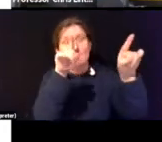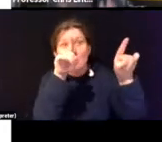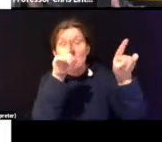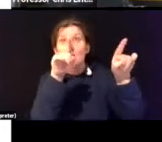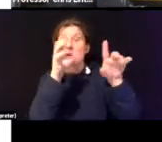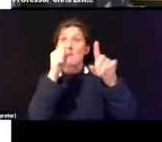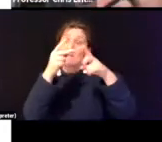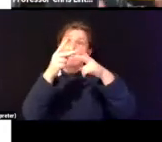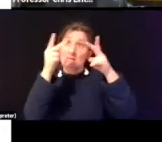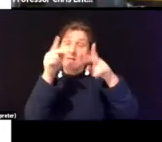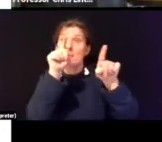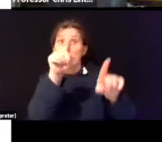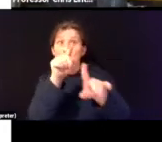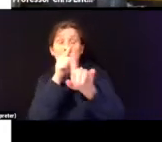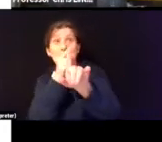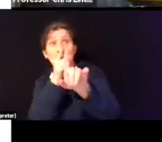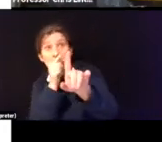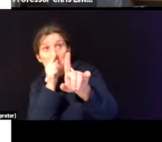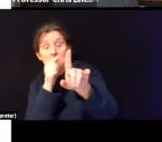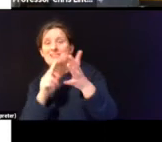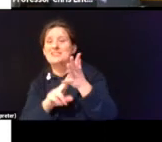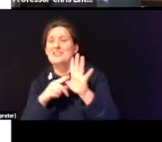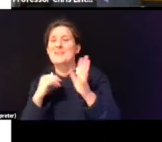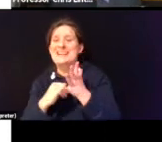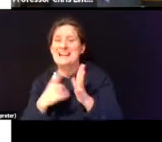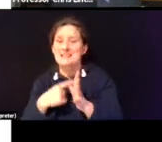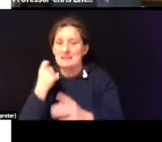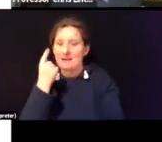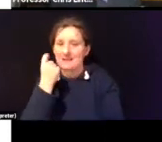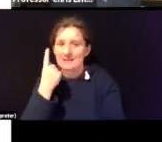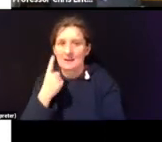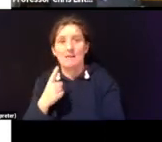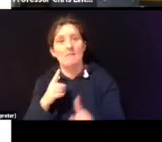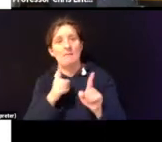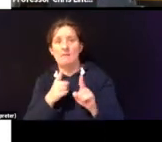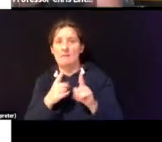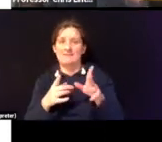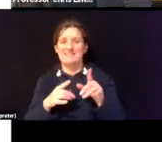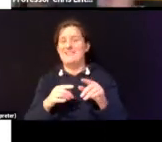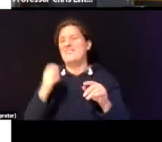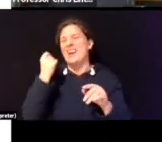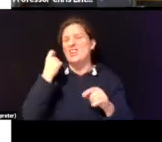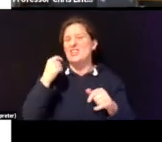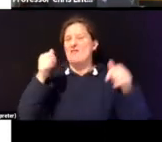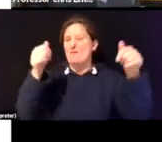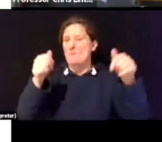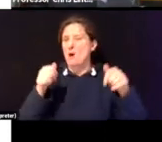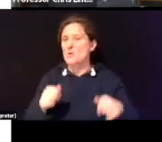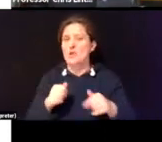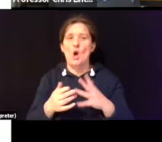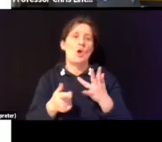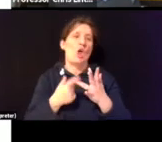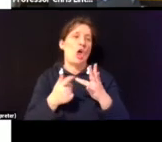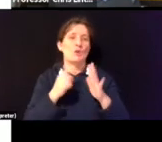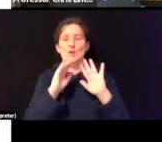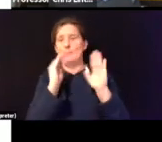they are, and you go there, this is NASA's idea of what a poster would look, a tourist poster would look like. The other planets would hang large in